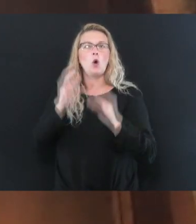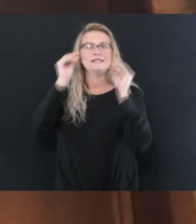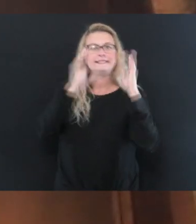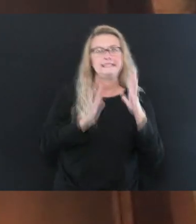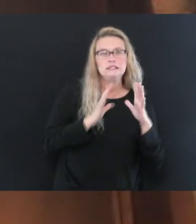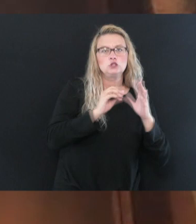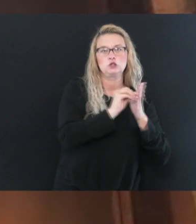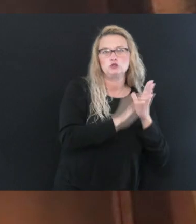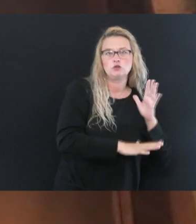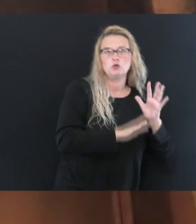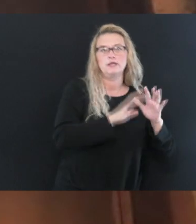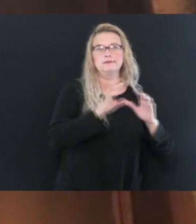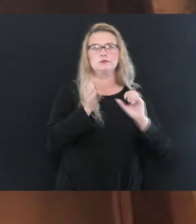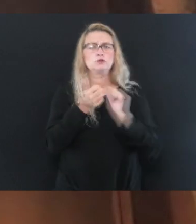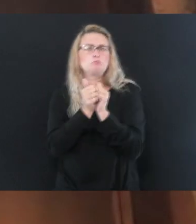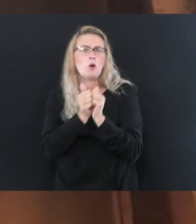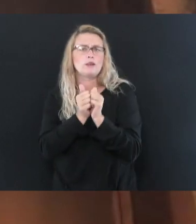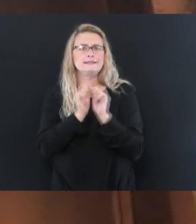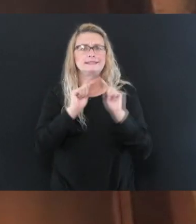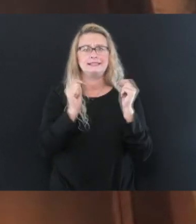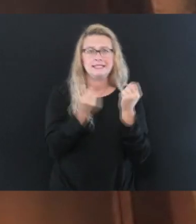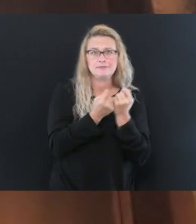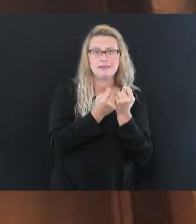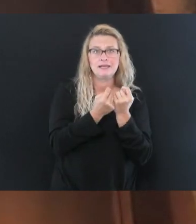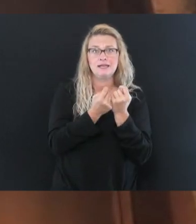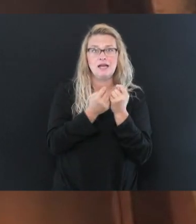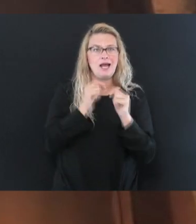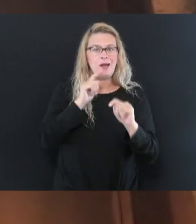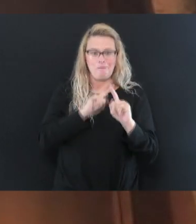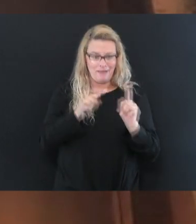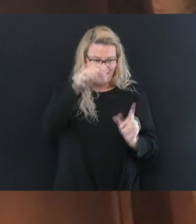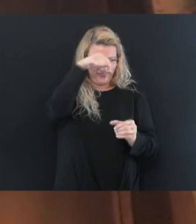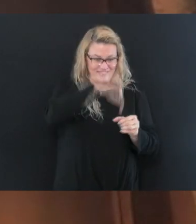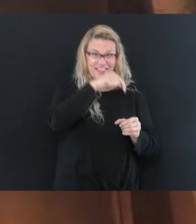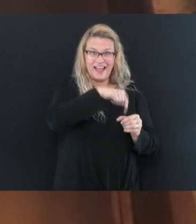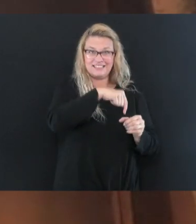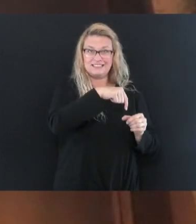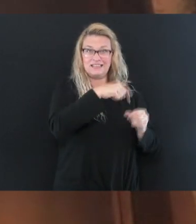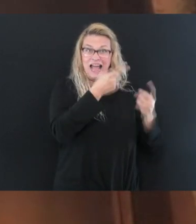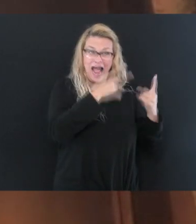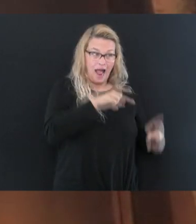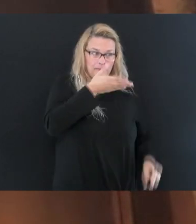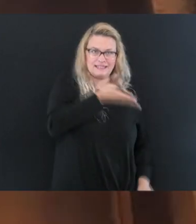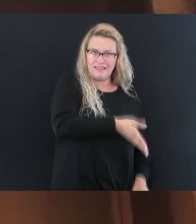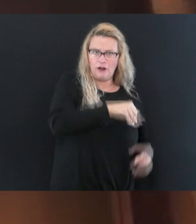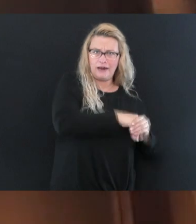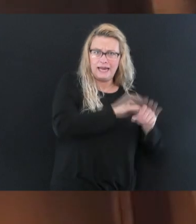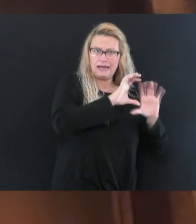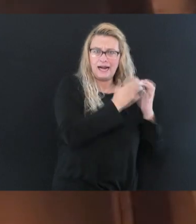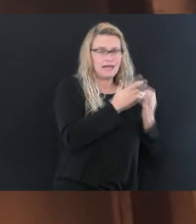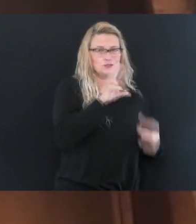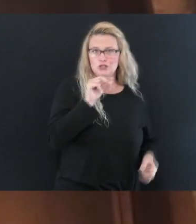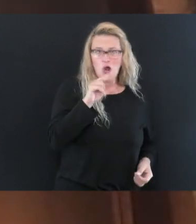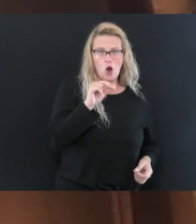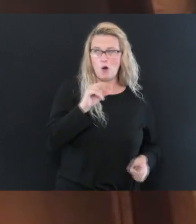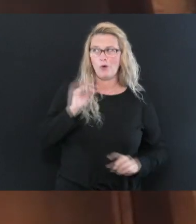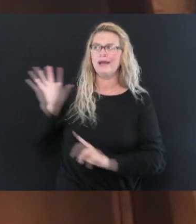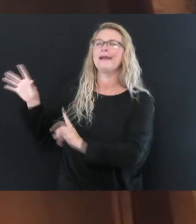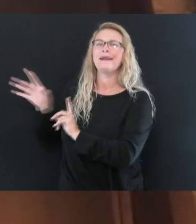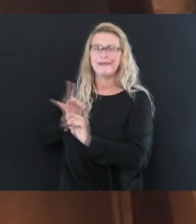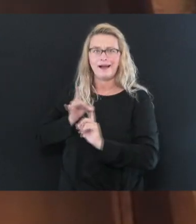to people on a sports team, but the exchange is not done inside a classroom. And so we have gained